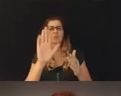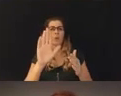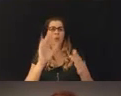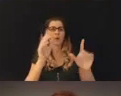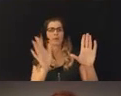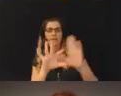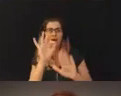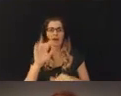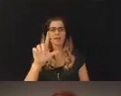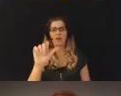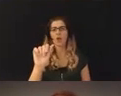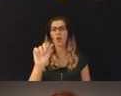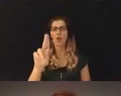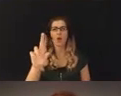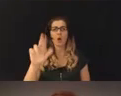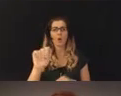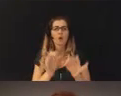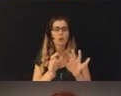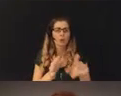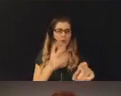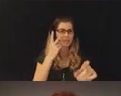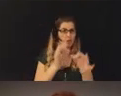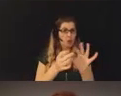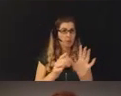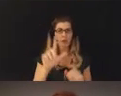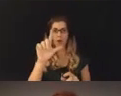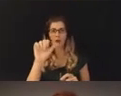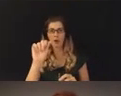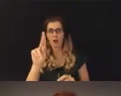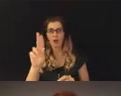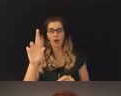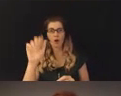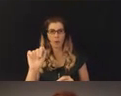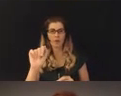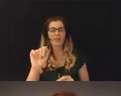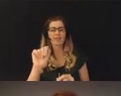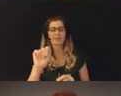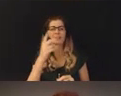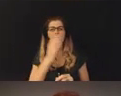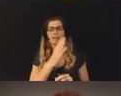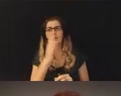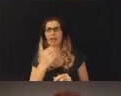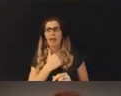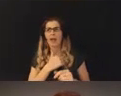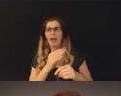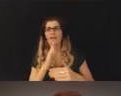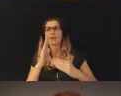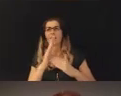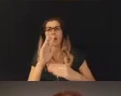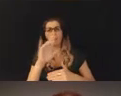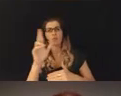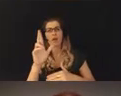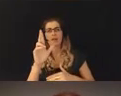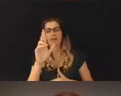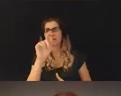Laura. It will say interpreter Laura. And next to her webcam, or the top right of her webcam, if you